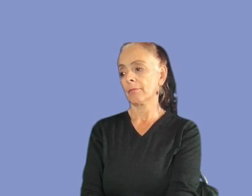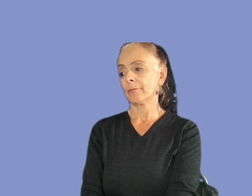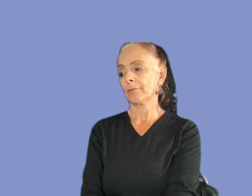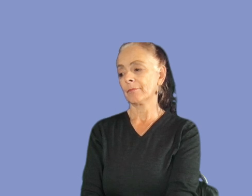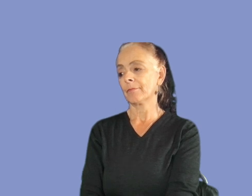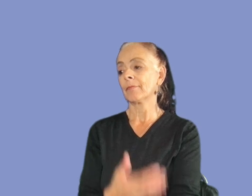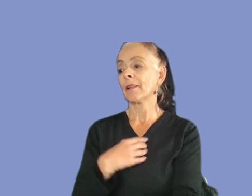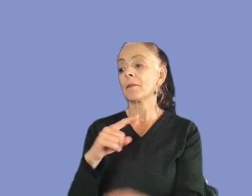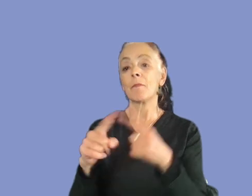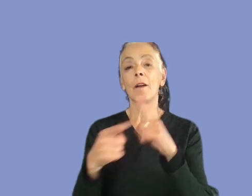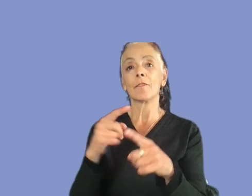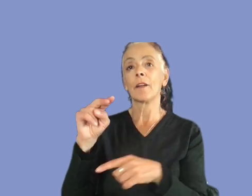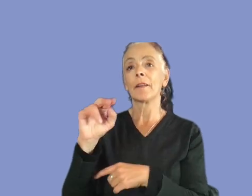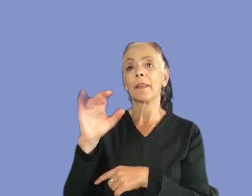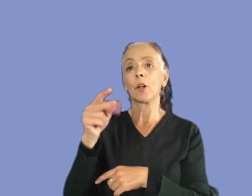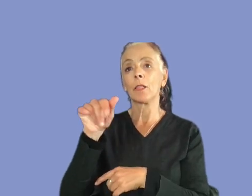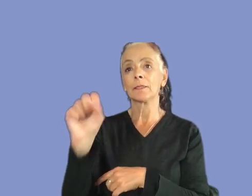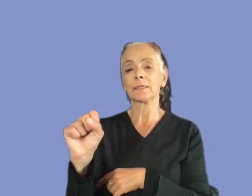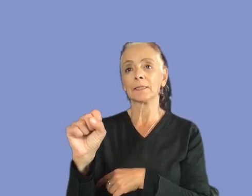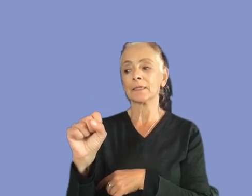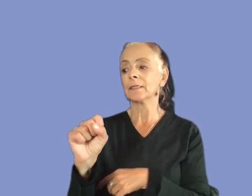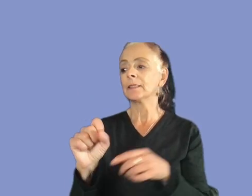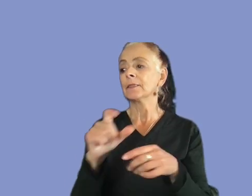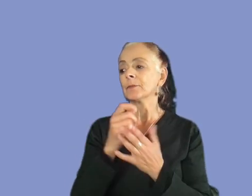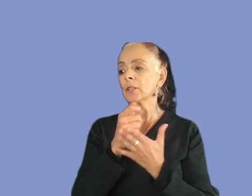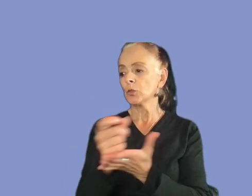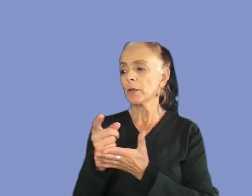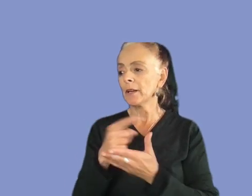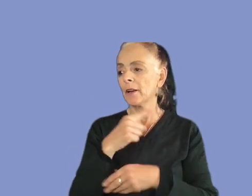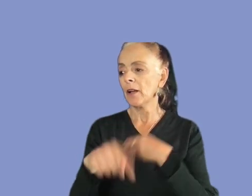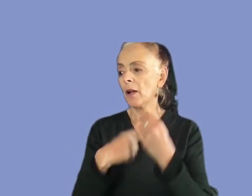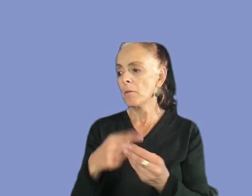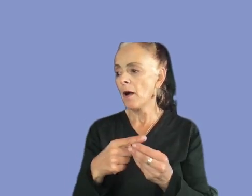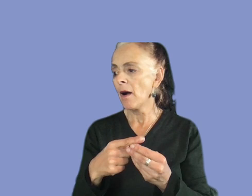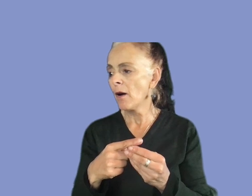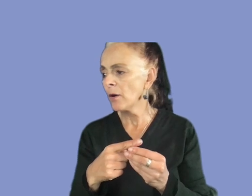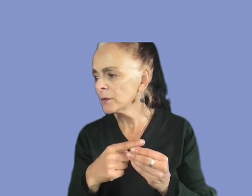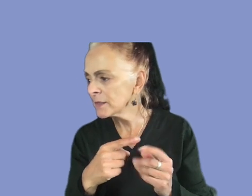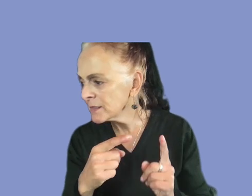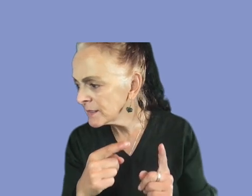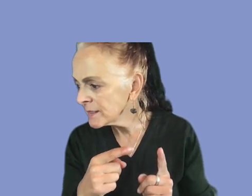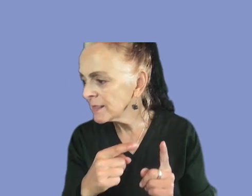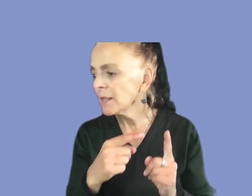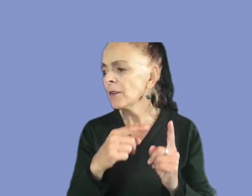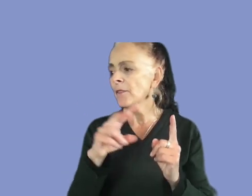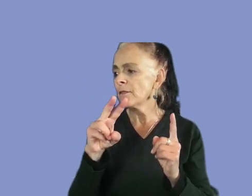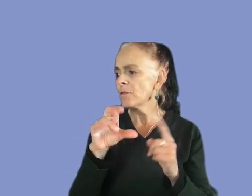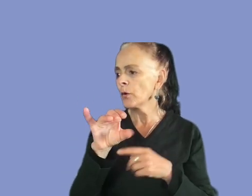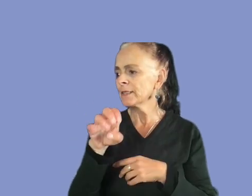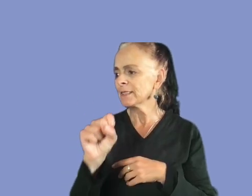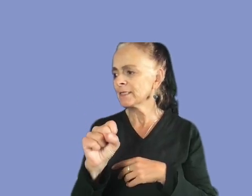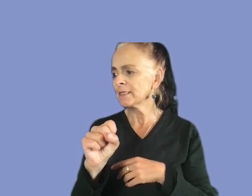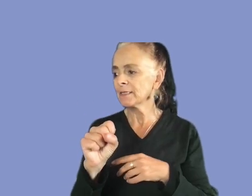This is my friend Nicholas. He tweeted about Overwatch's map Oasis when it was first revealed a few years ago. It portrayed a future Iraq